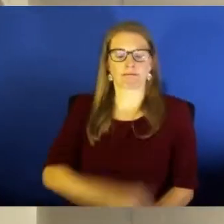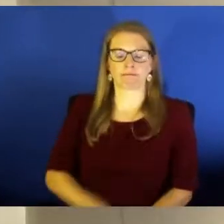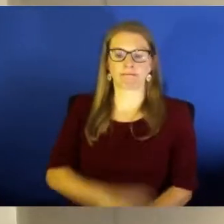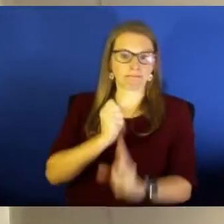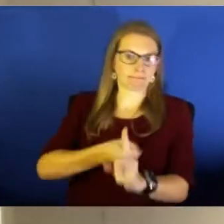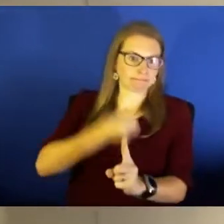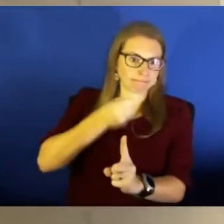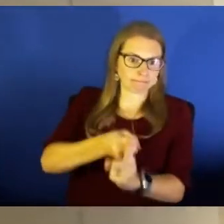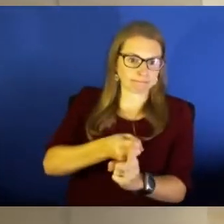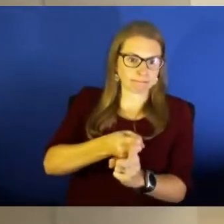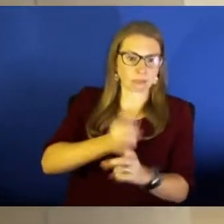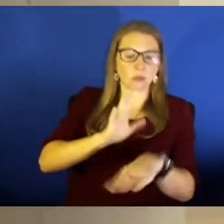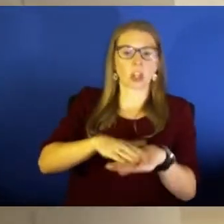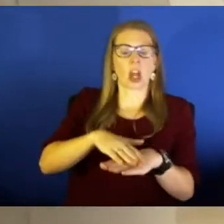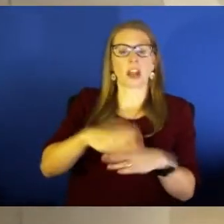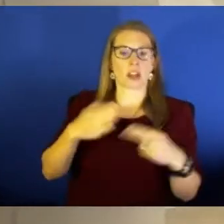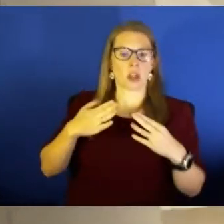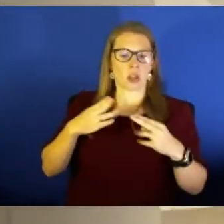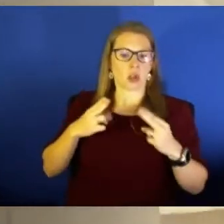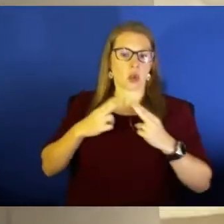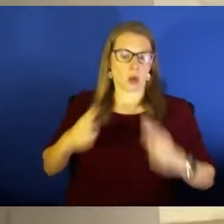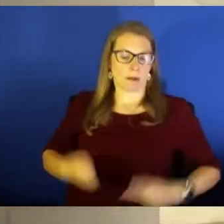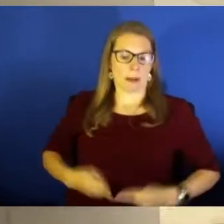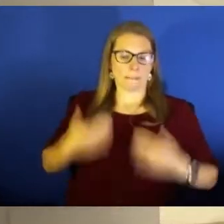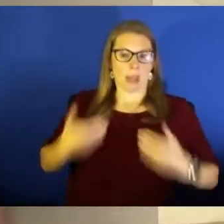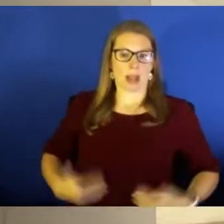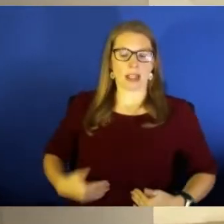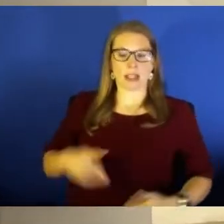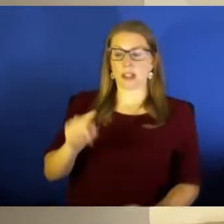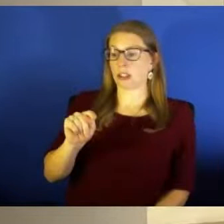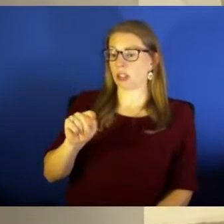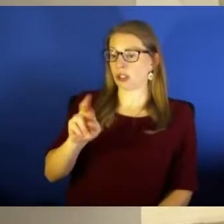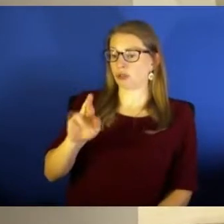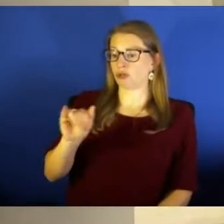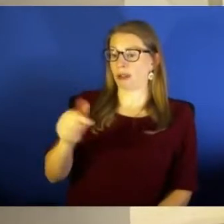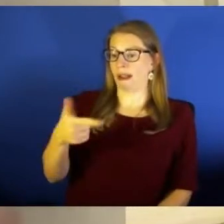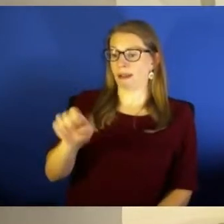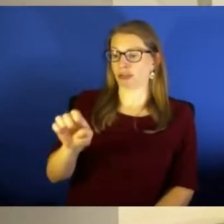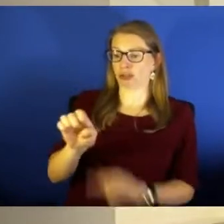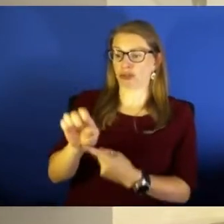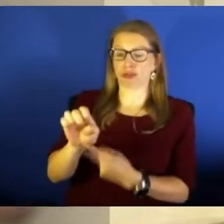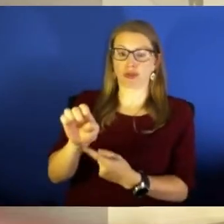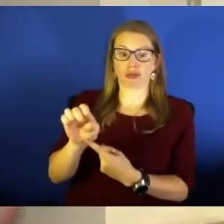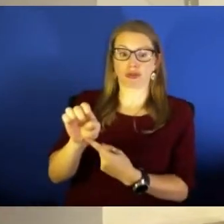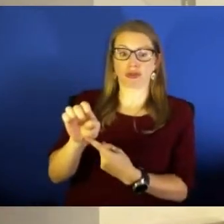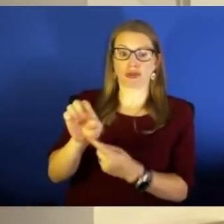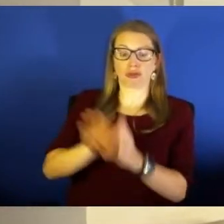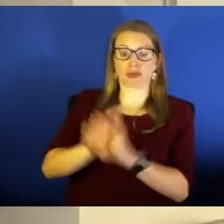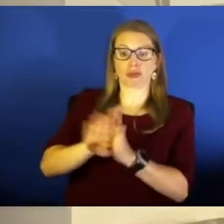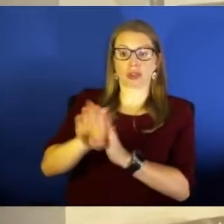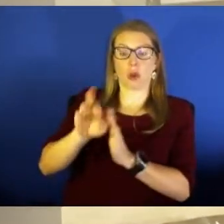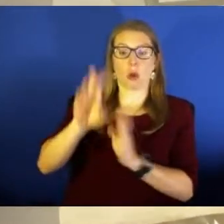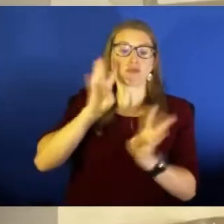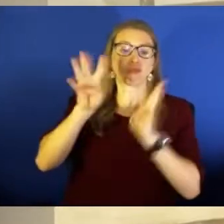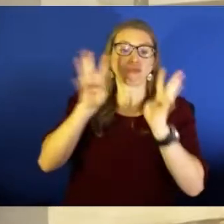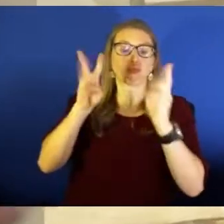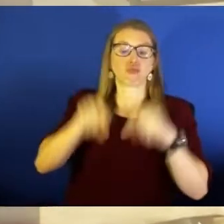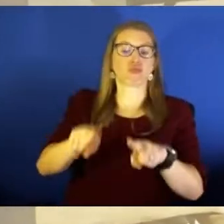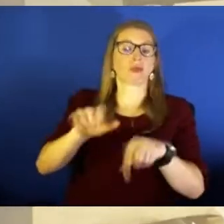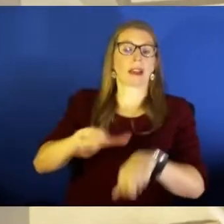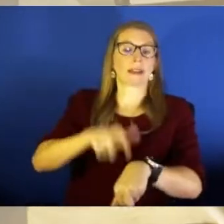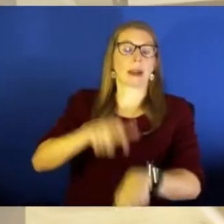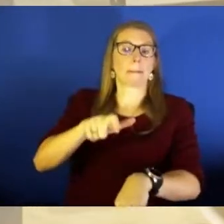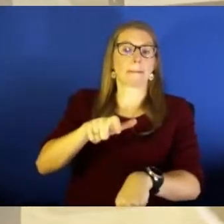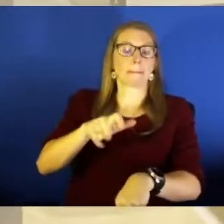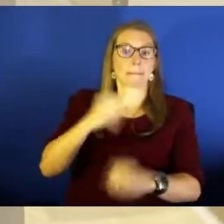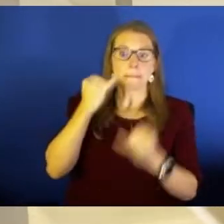human body, and triage was one of those things which was, as it were, developed or invented at the time. The idea of how then do